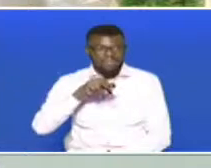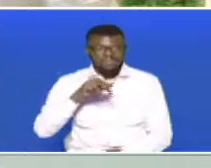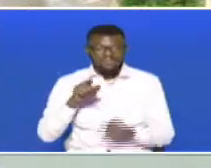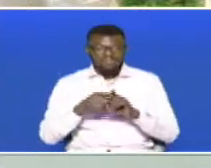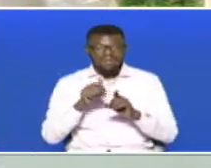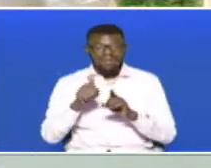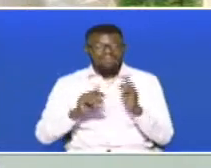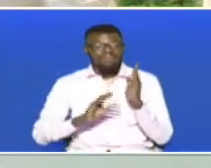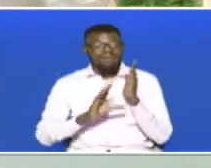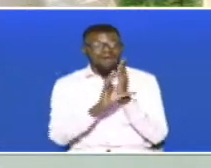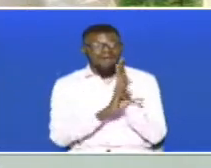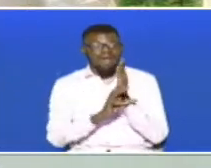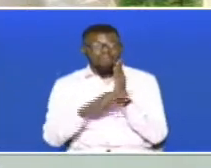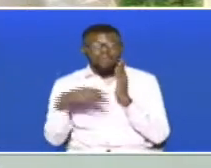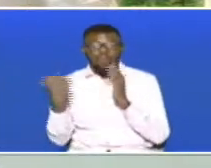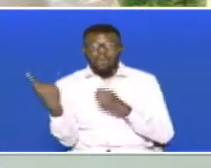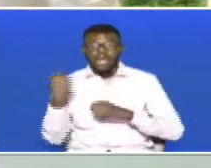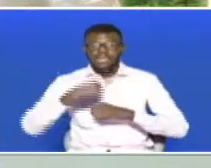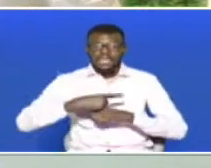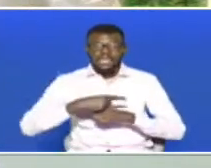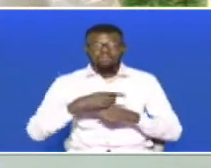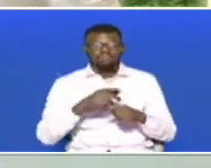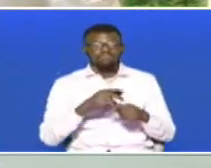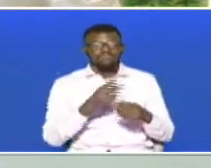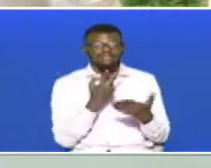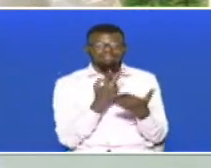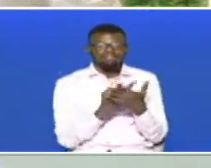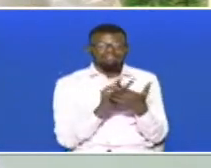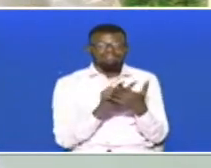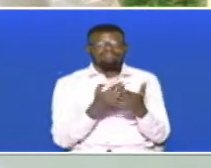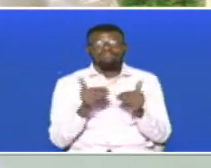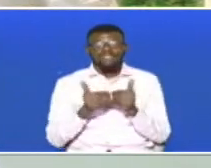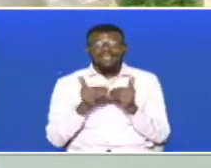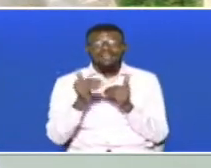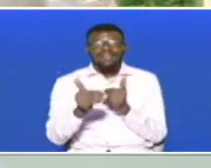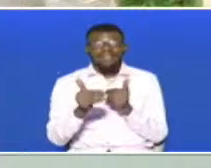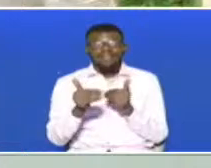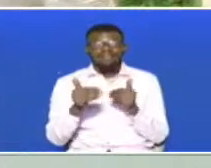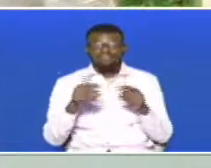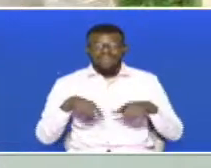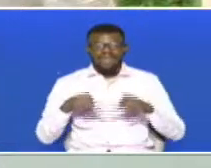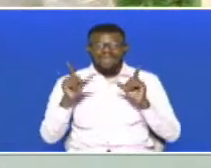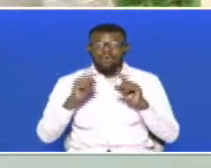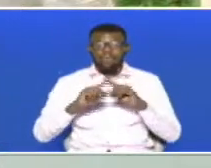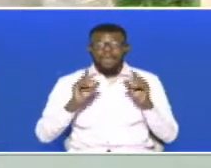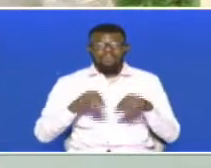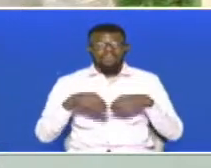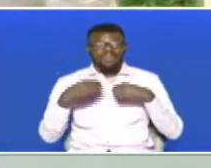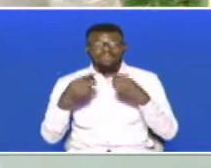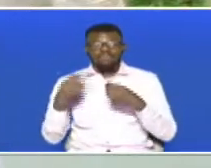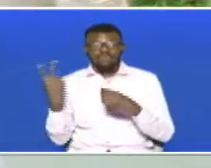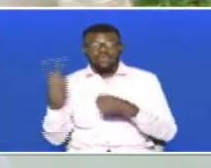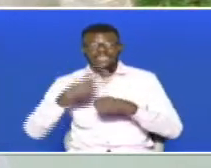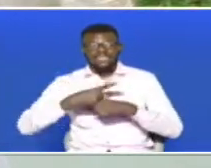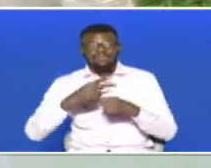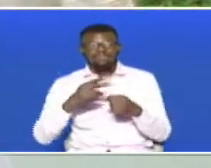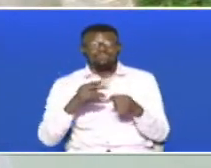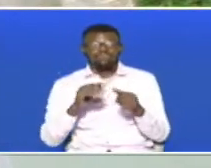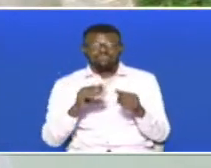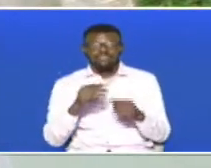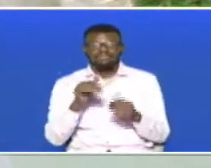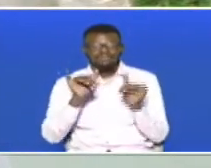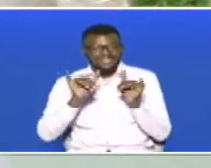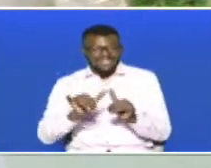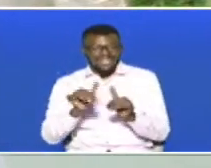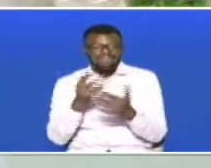countries, even for one day we are keeping, and next day even discharging. But for this patient, we are keeping 2 days. Maybe maximum 2 days hospital